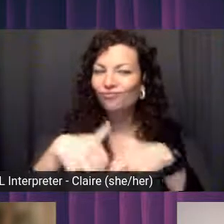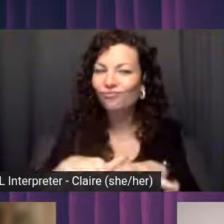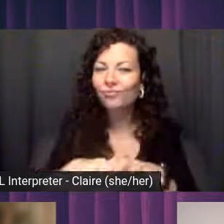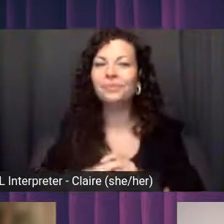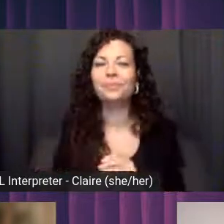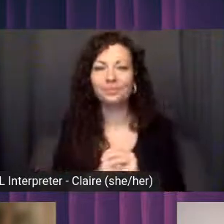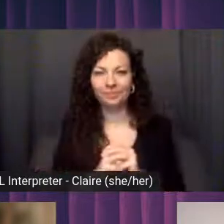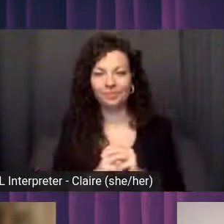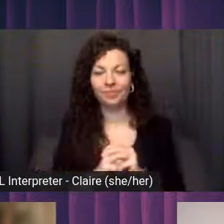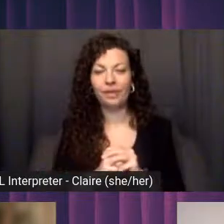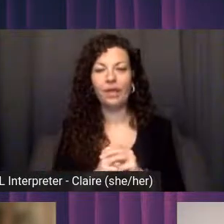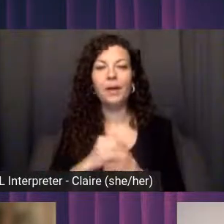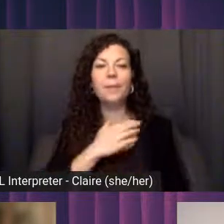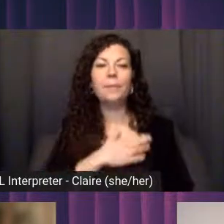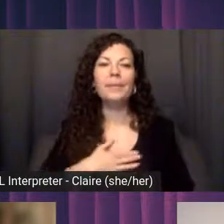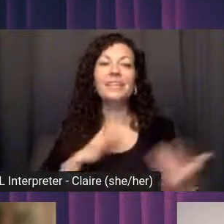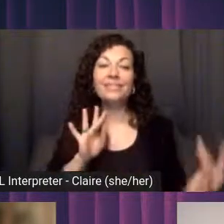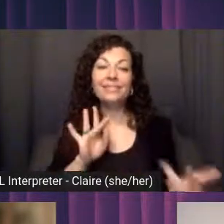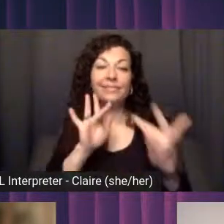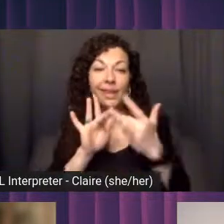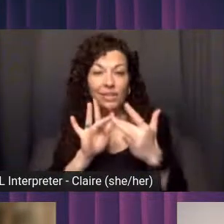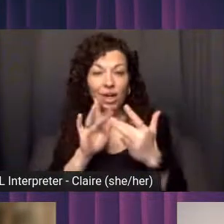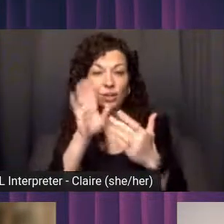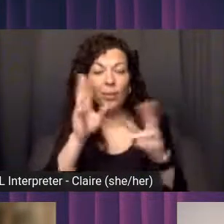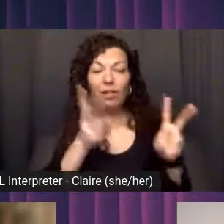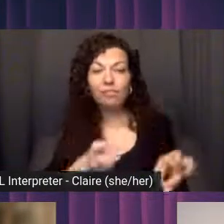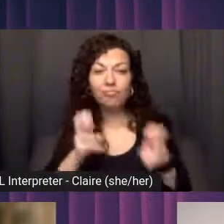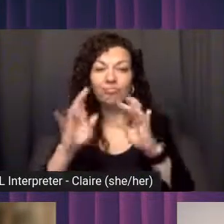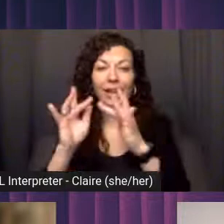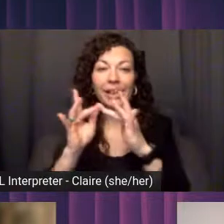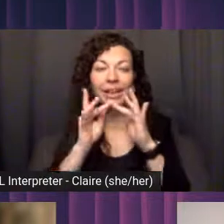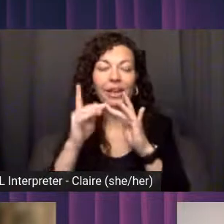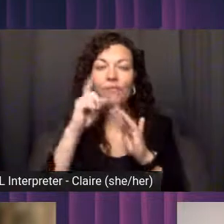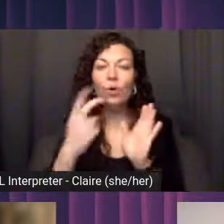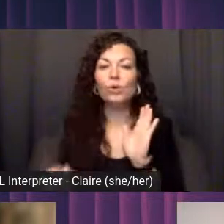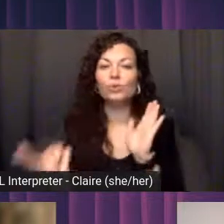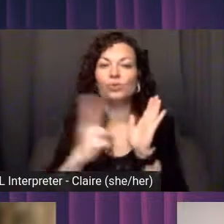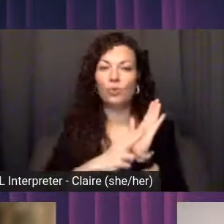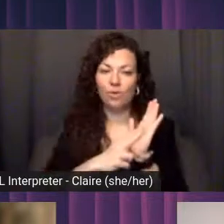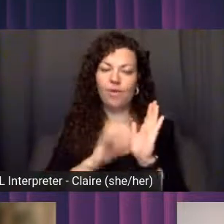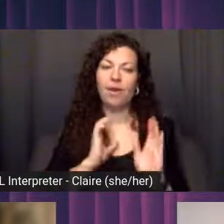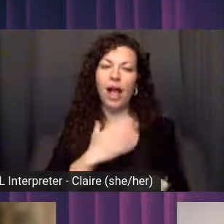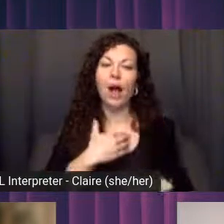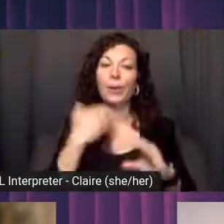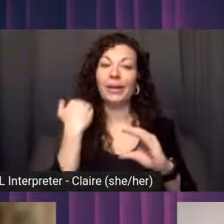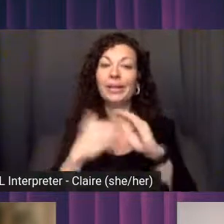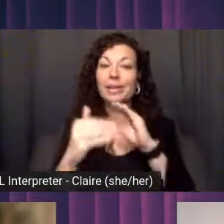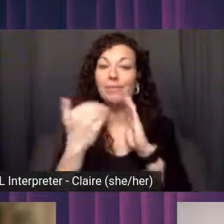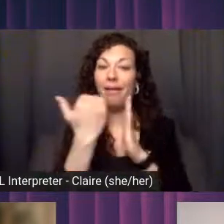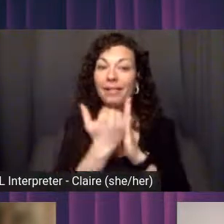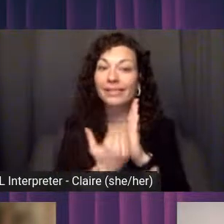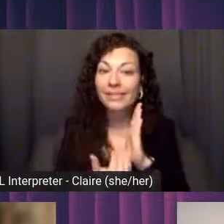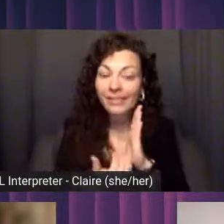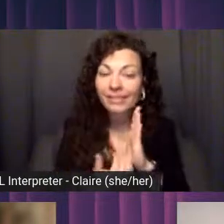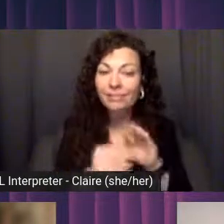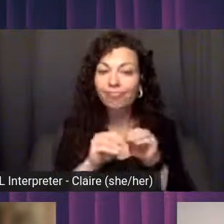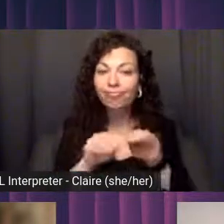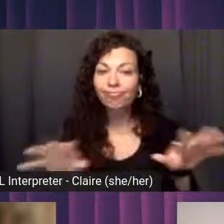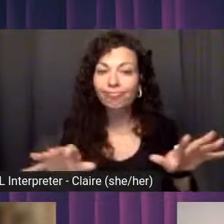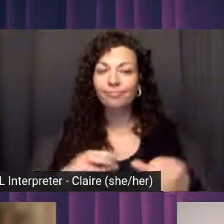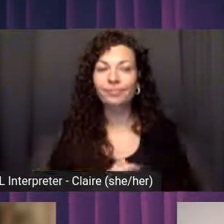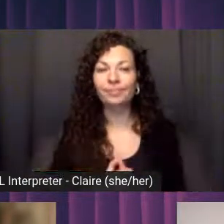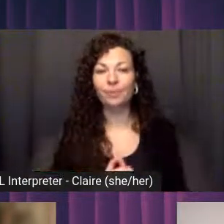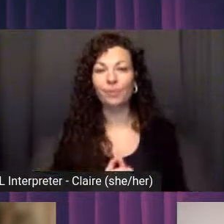there for how to join our email list. If you'd like to attend more events, we're hoping to bring back